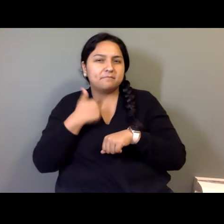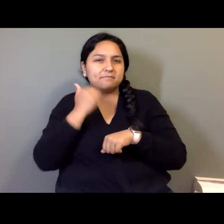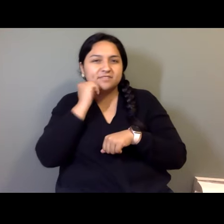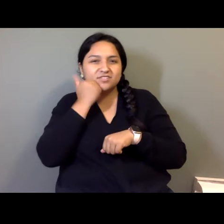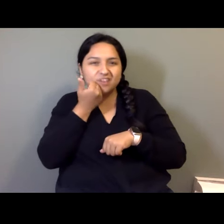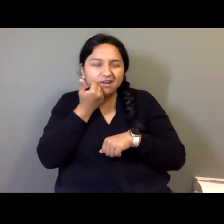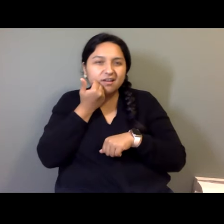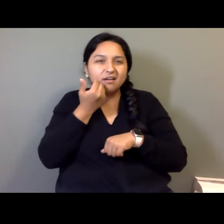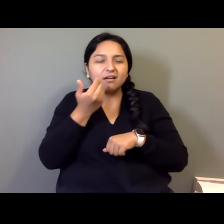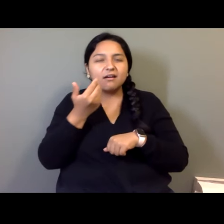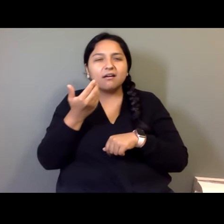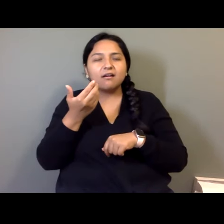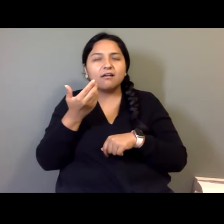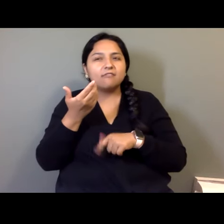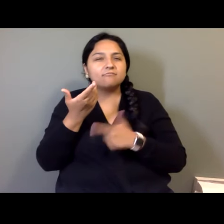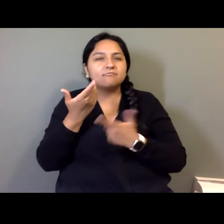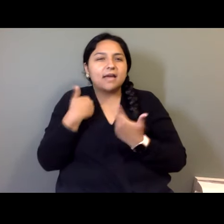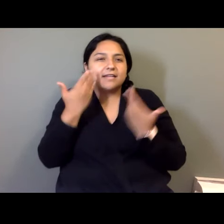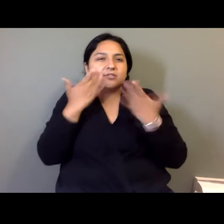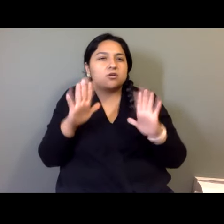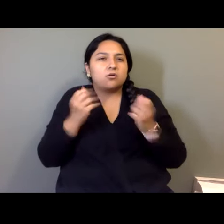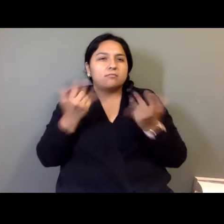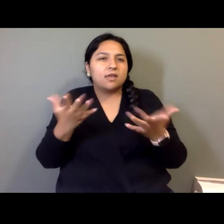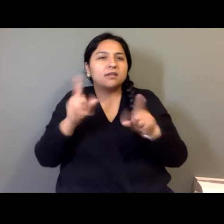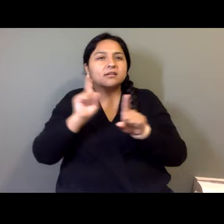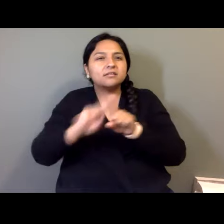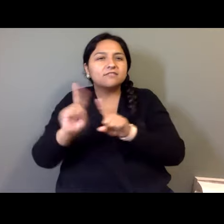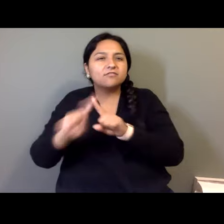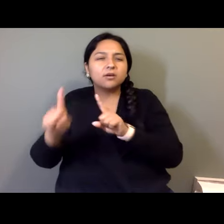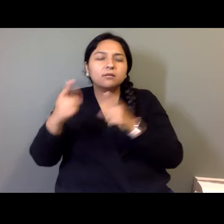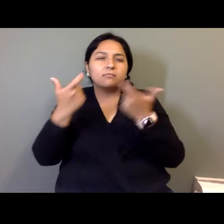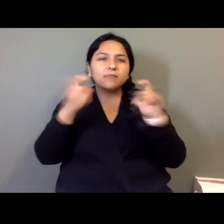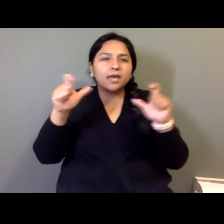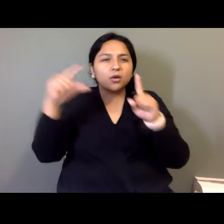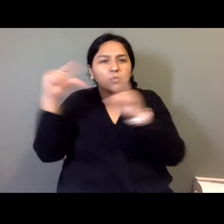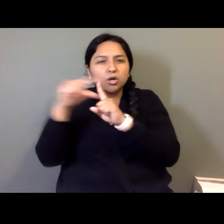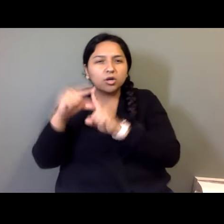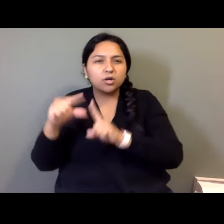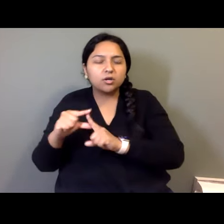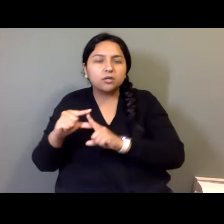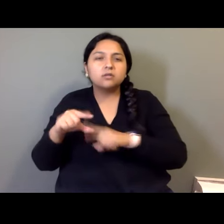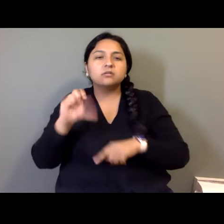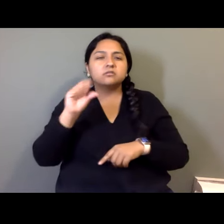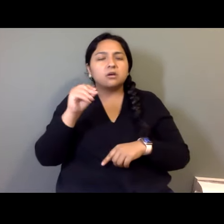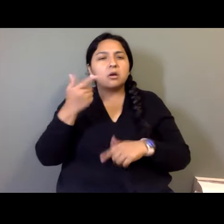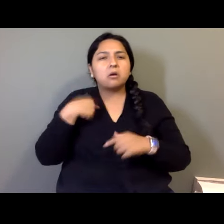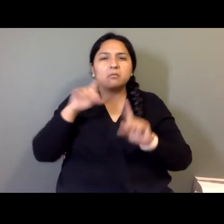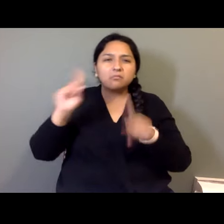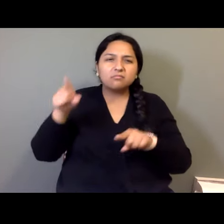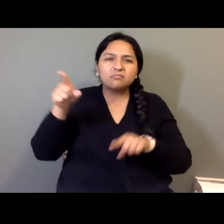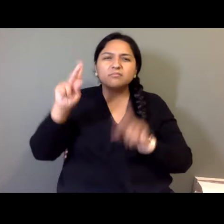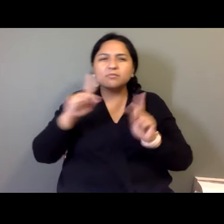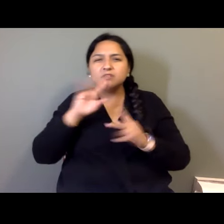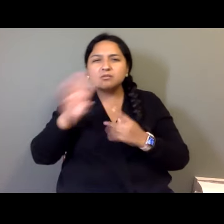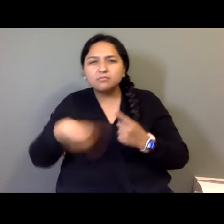And I didn't really know a lot of big terms like capitalism. And so when I went inside of this room, I would hear people talk about socialism, capitalism. And